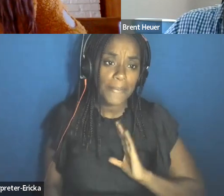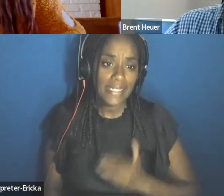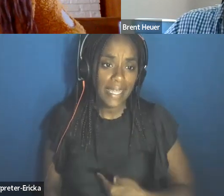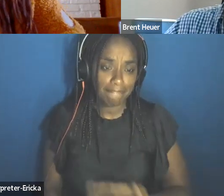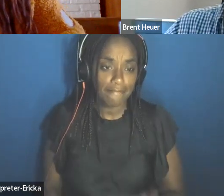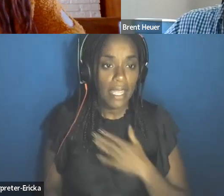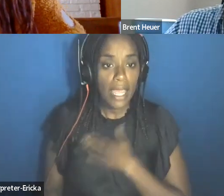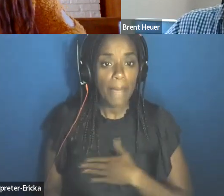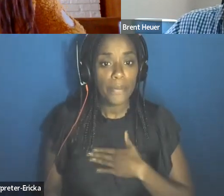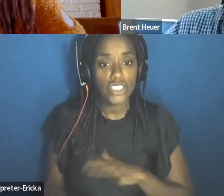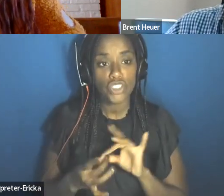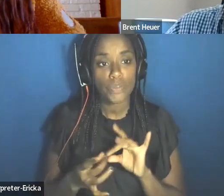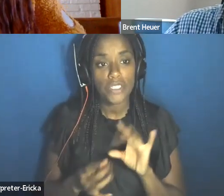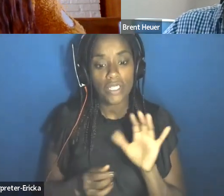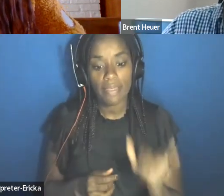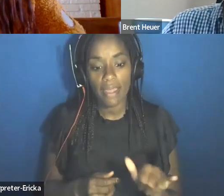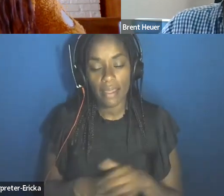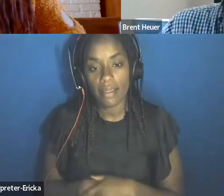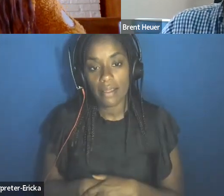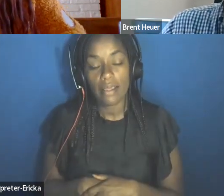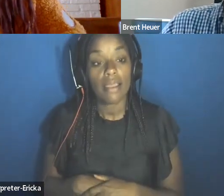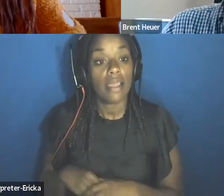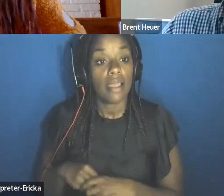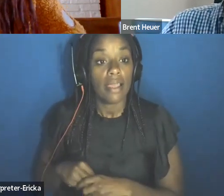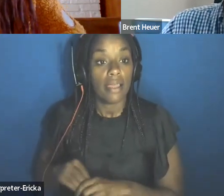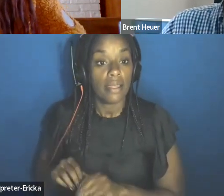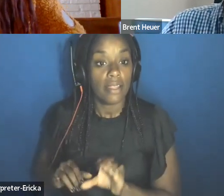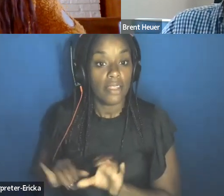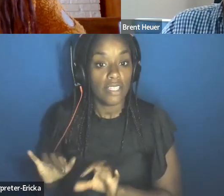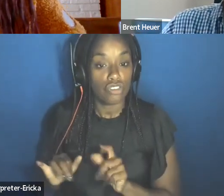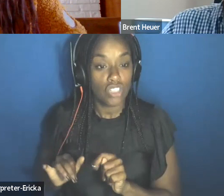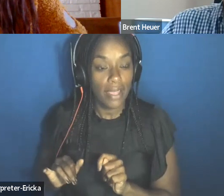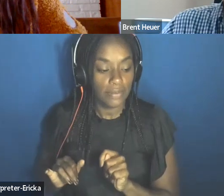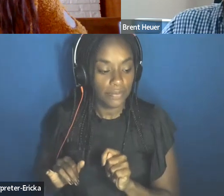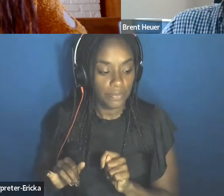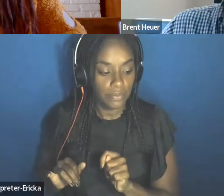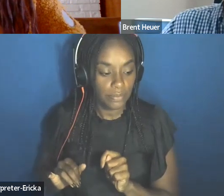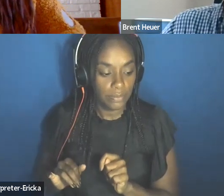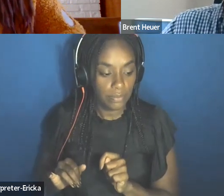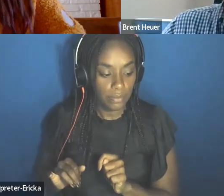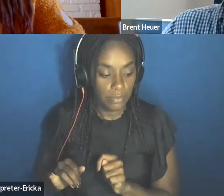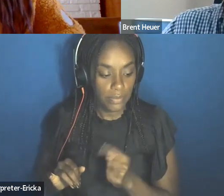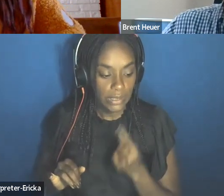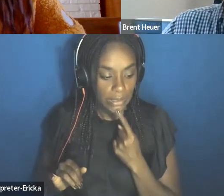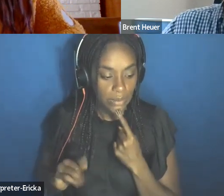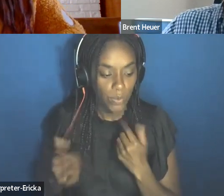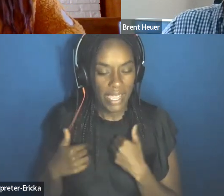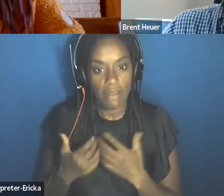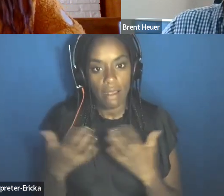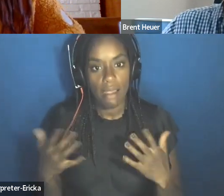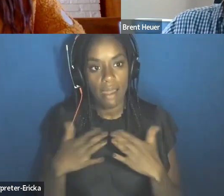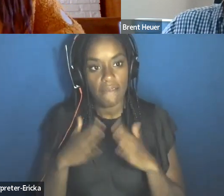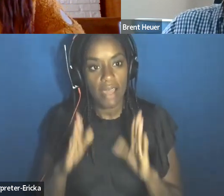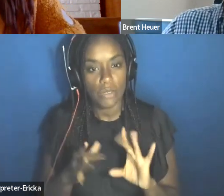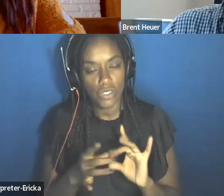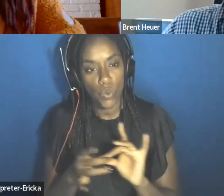up. Caitlin in the chat box had said for the SIL that they're at, we have a lot of housing coordinators